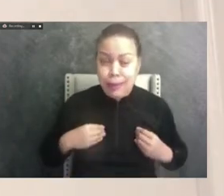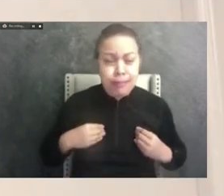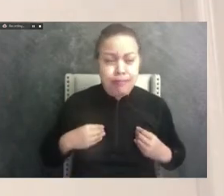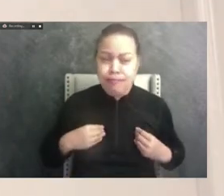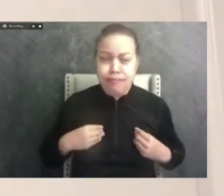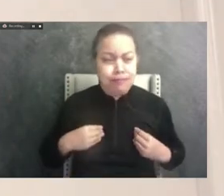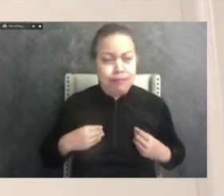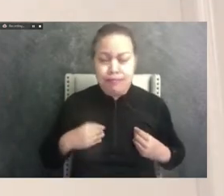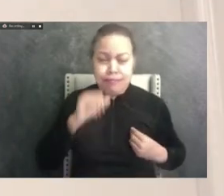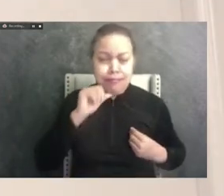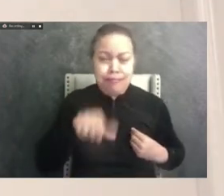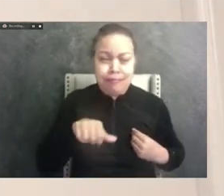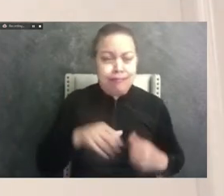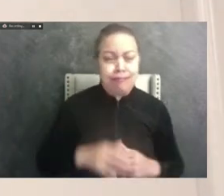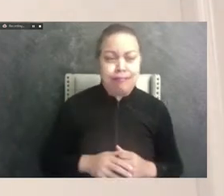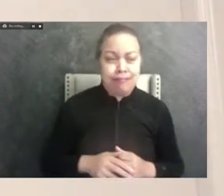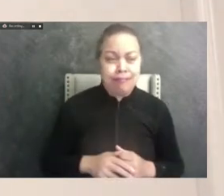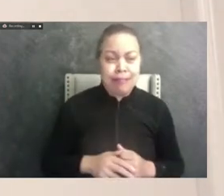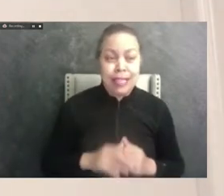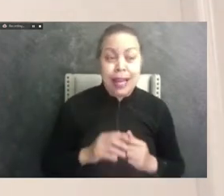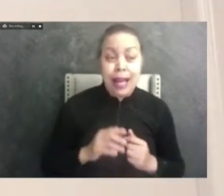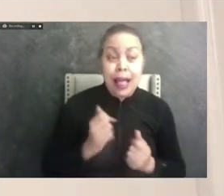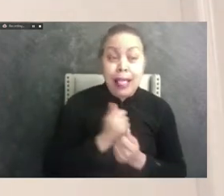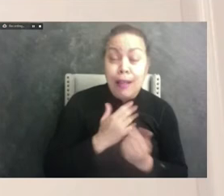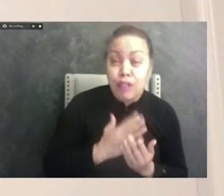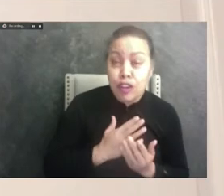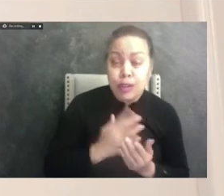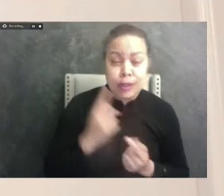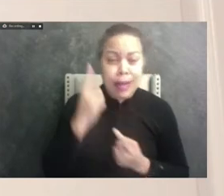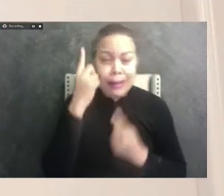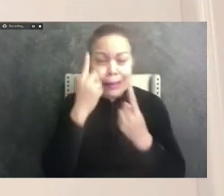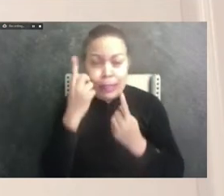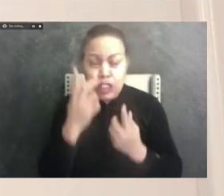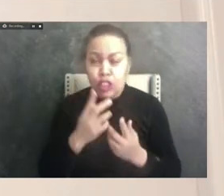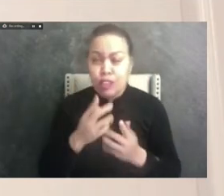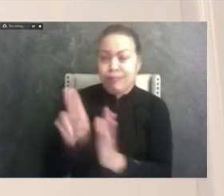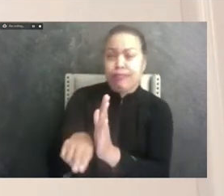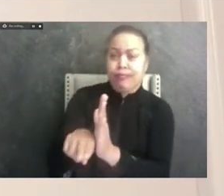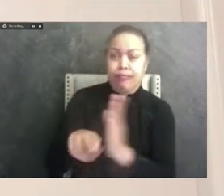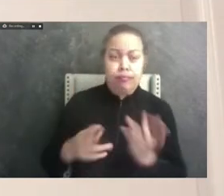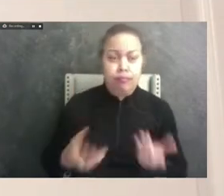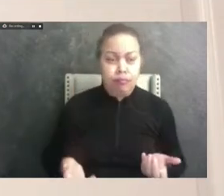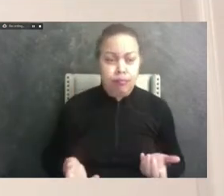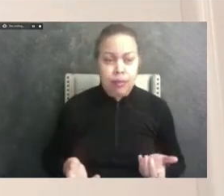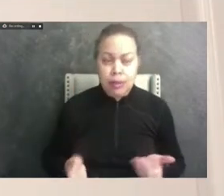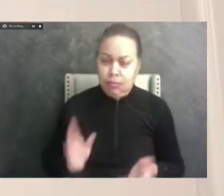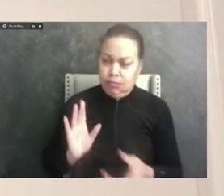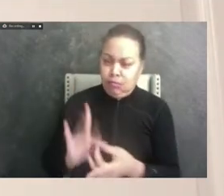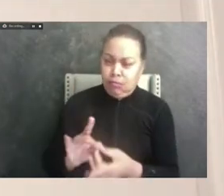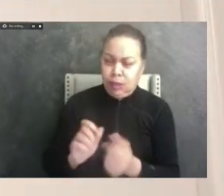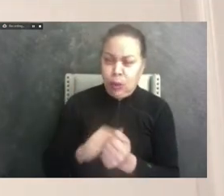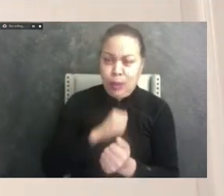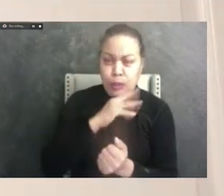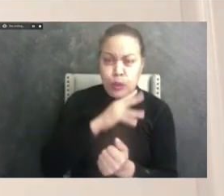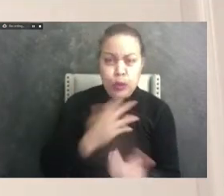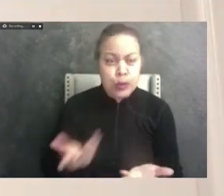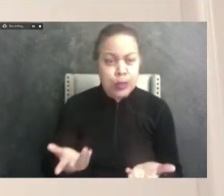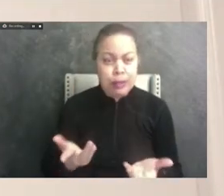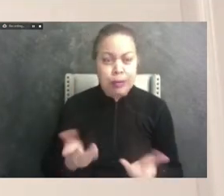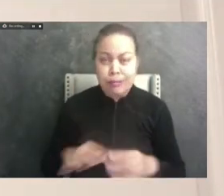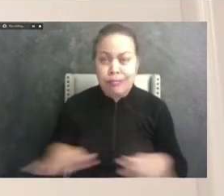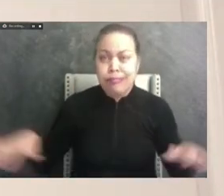resigned. Lovers and thinkers, into the earth with you. Be one with the dull, the indiscriminate